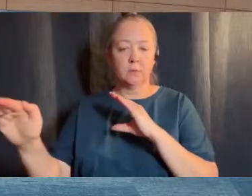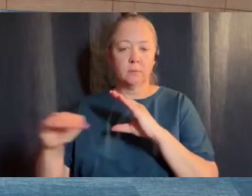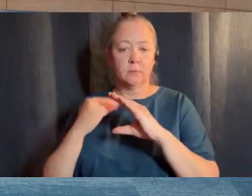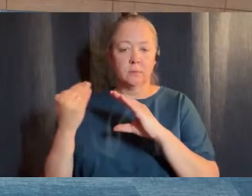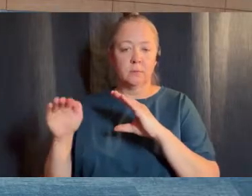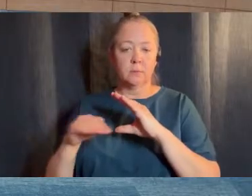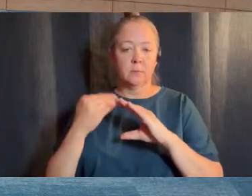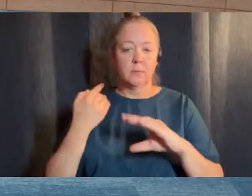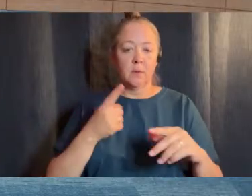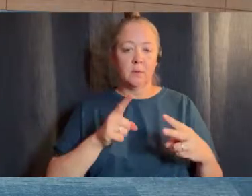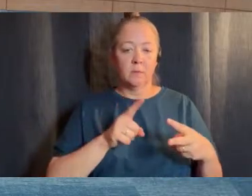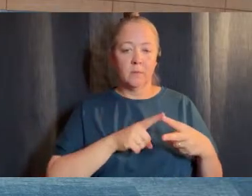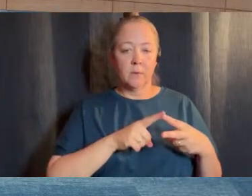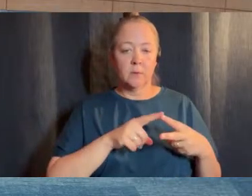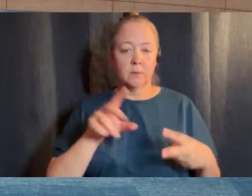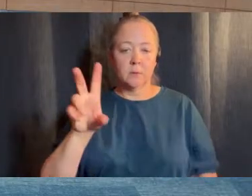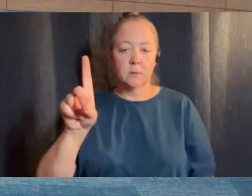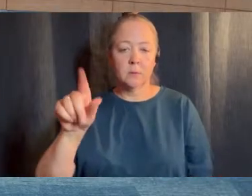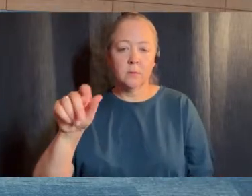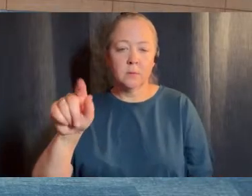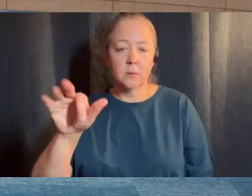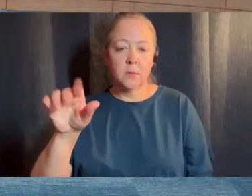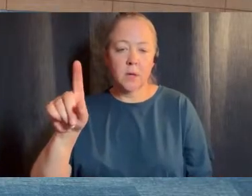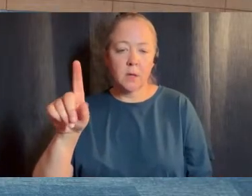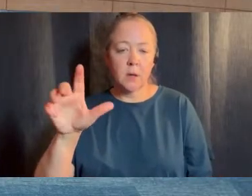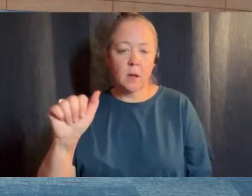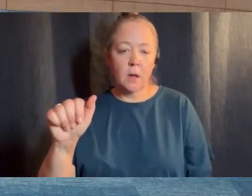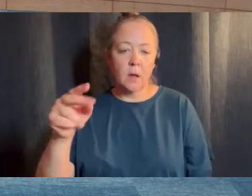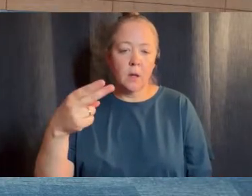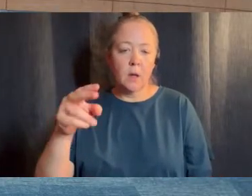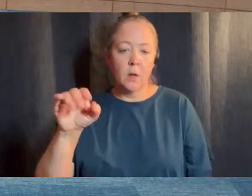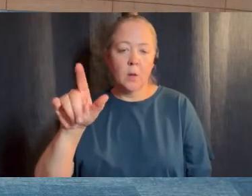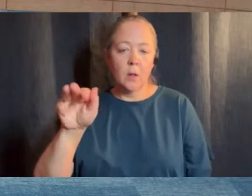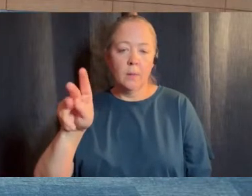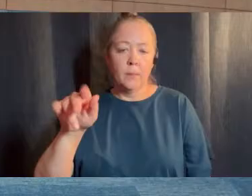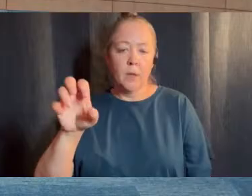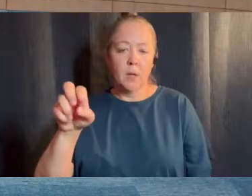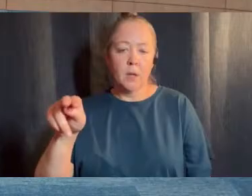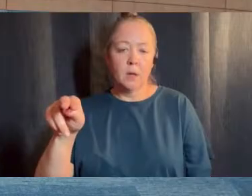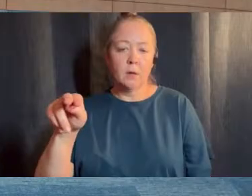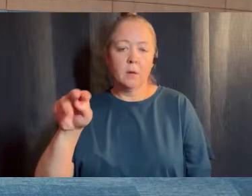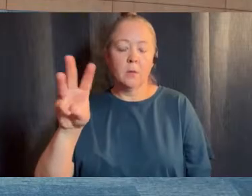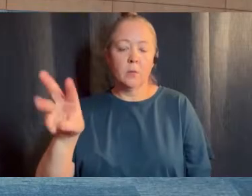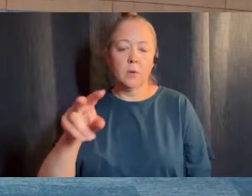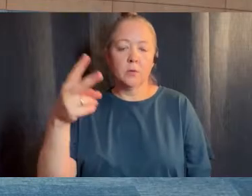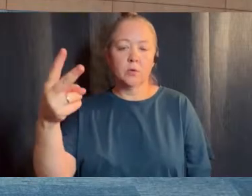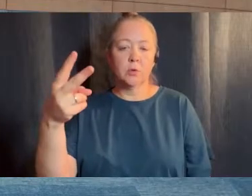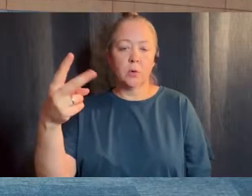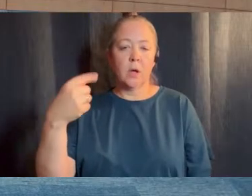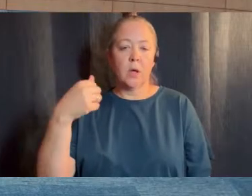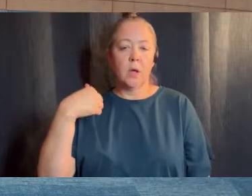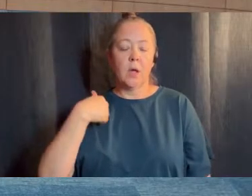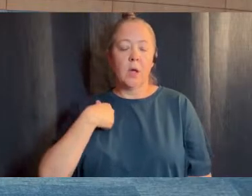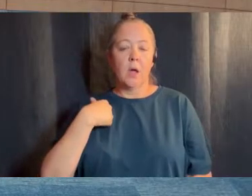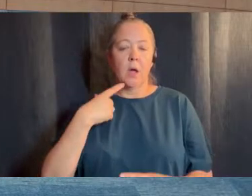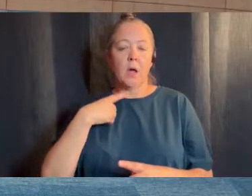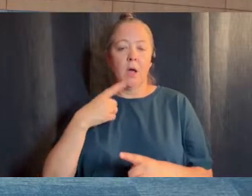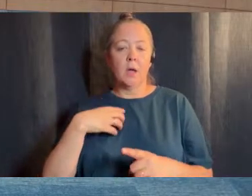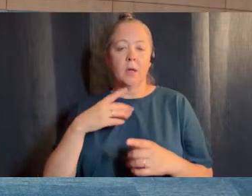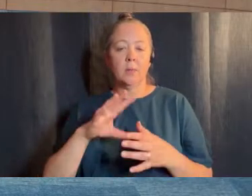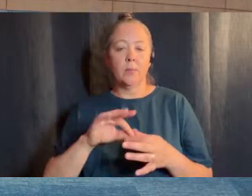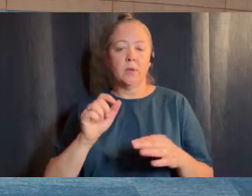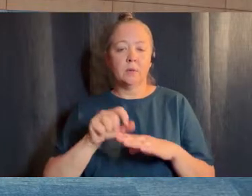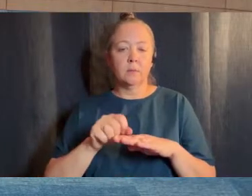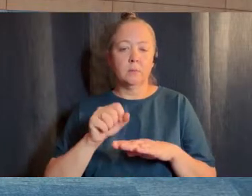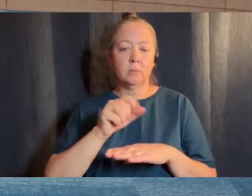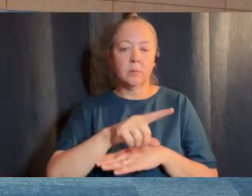Ward 2, and she says, I am sending this note from Ghana. I am traveling, so I am not able to attend the meeting to register my